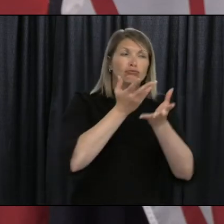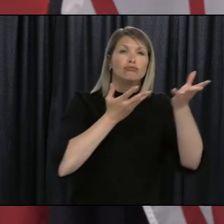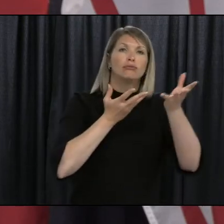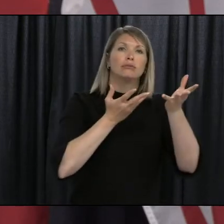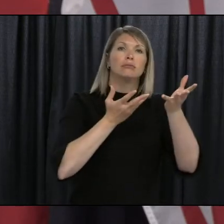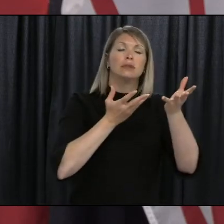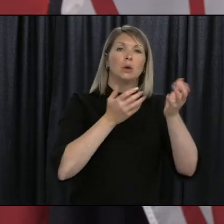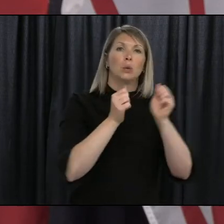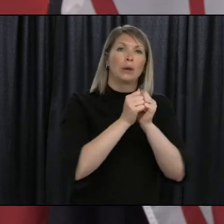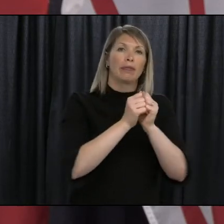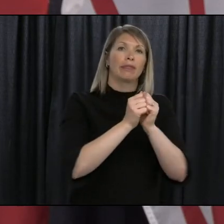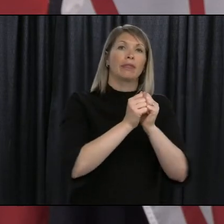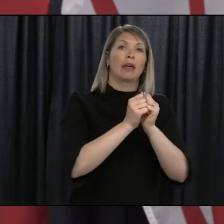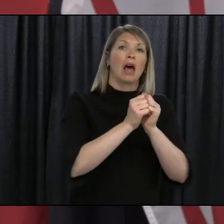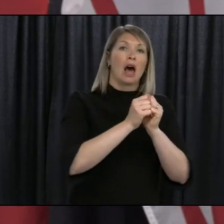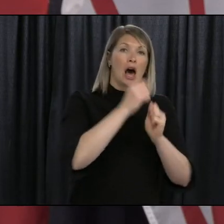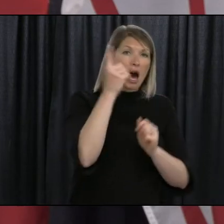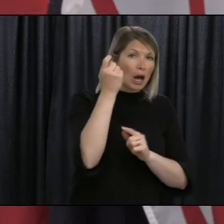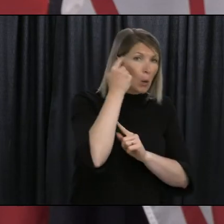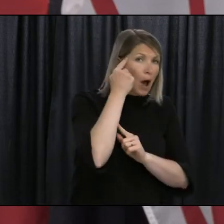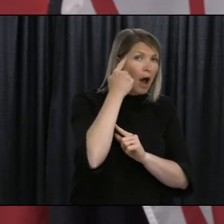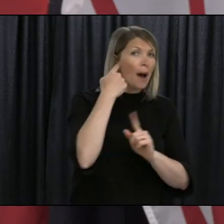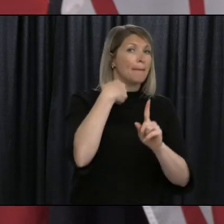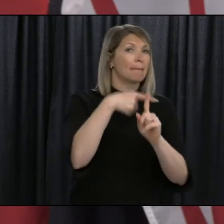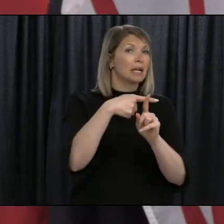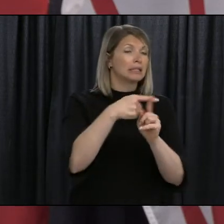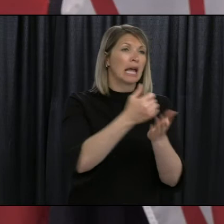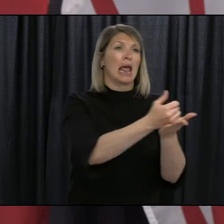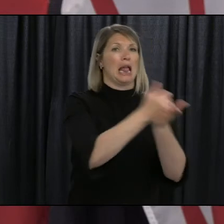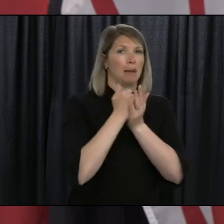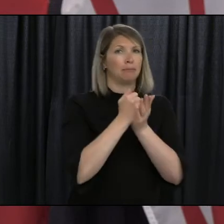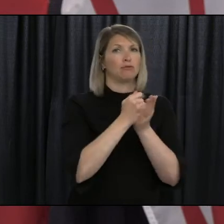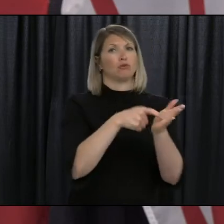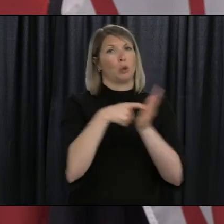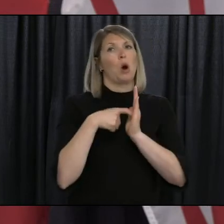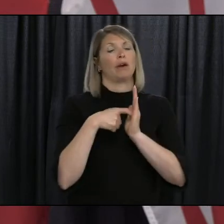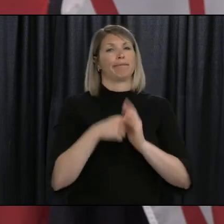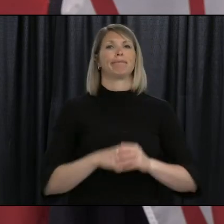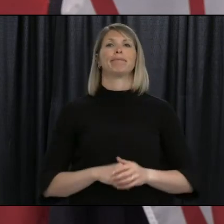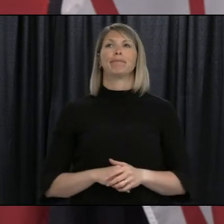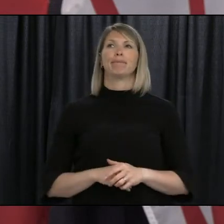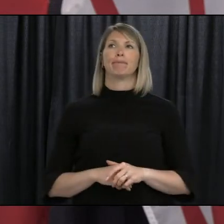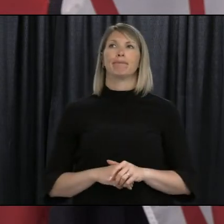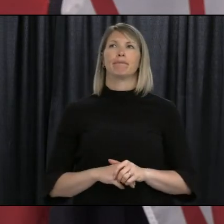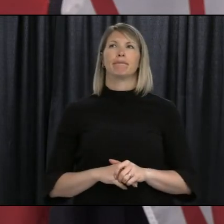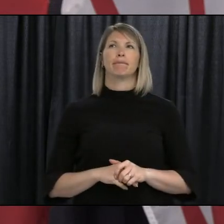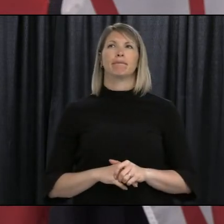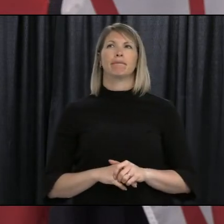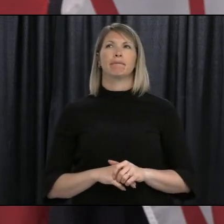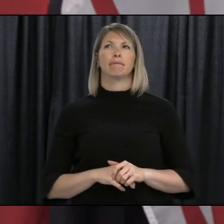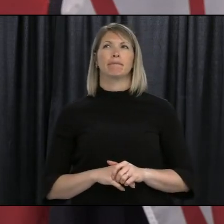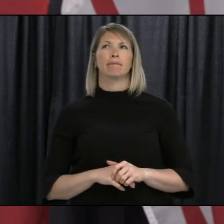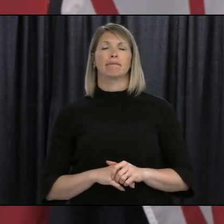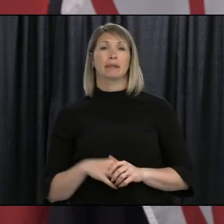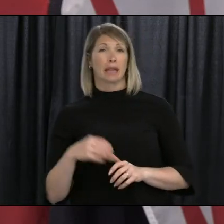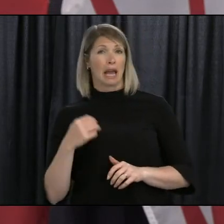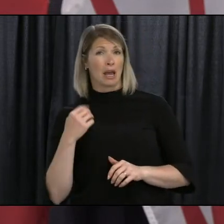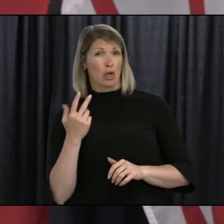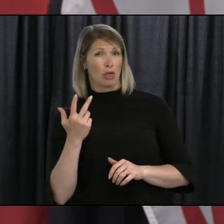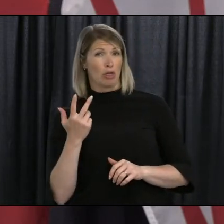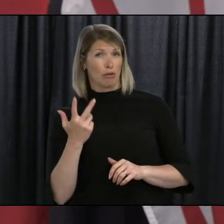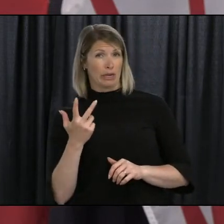assistance from Ottawa. I think that's fair to say. I think there's my last question. I think I get three, don't I? Two and a follow-up?